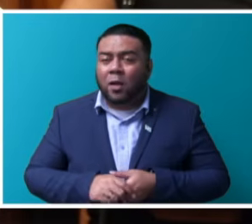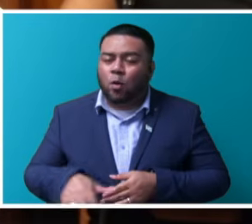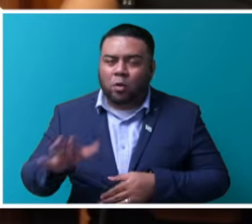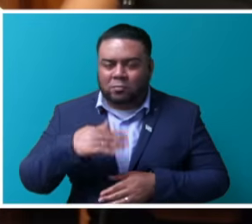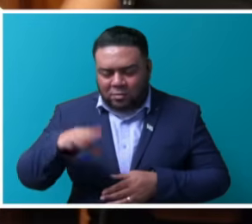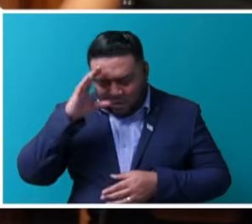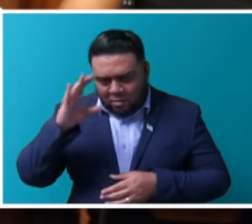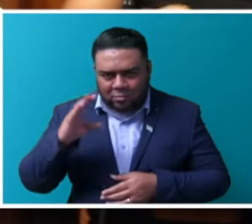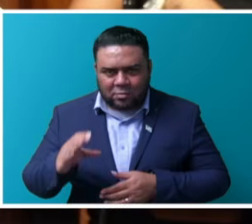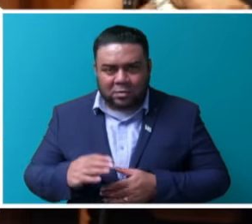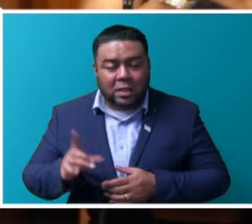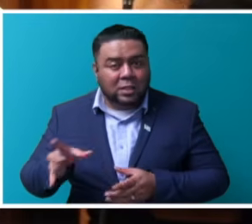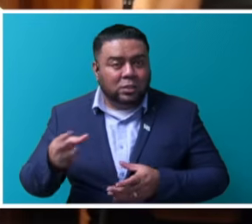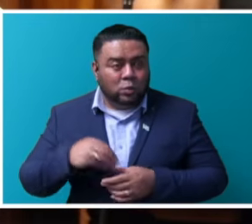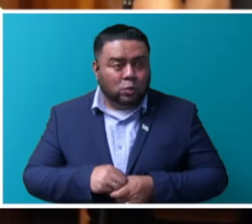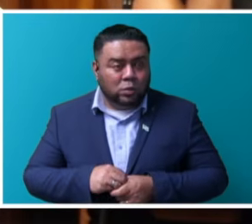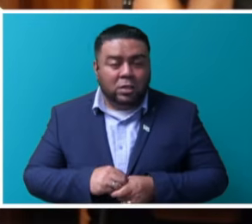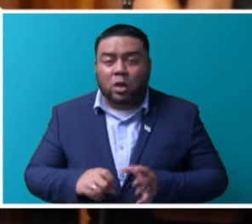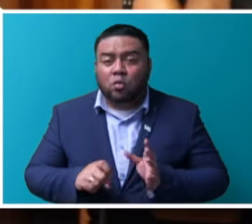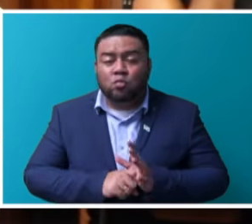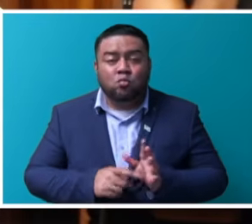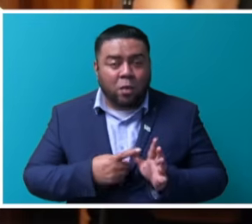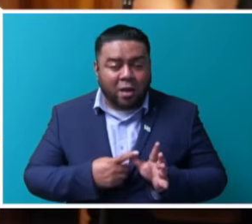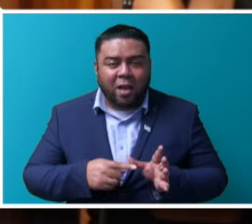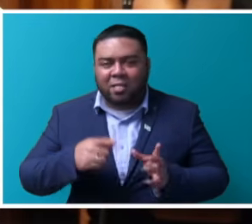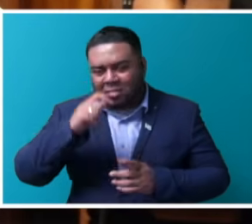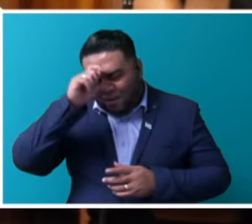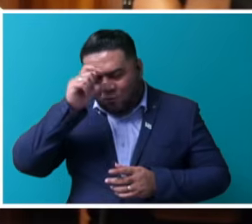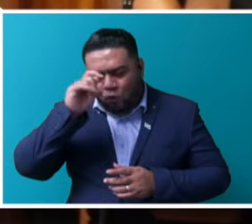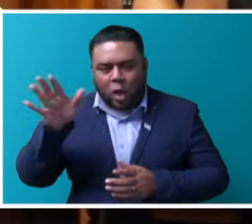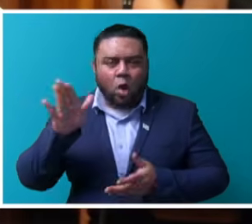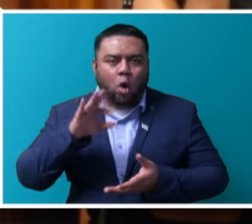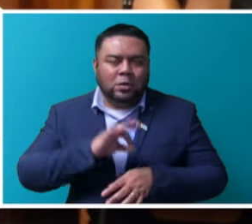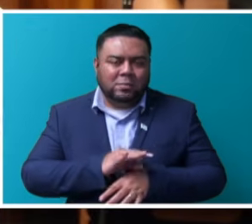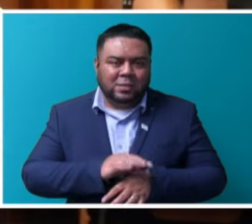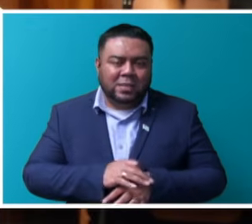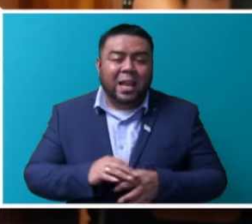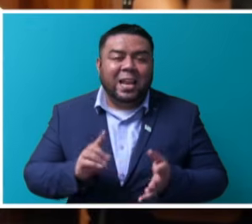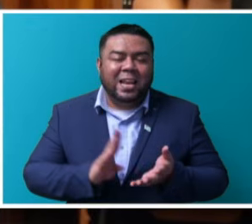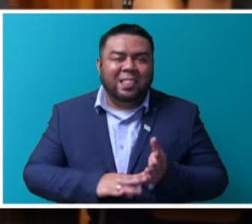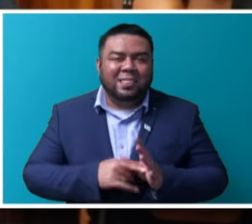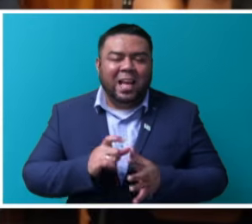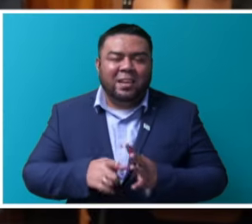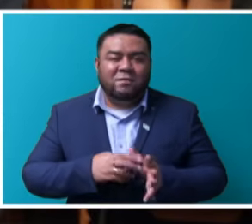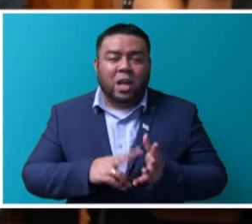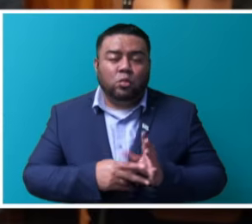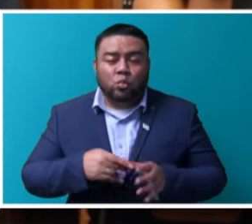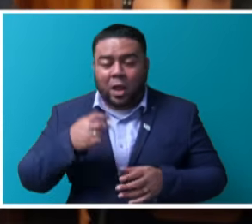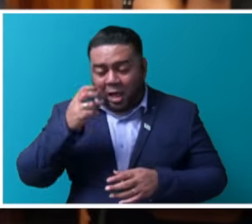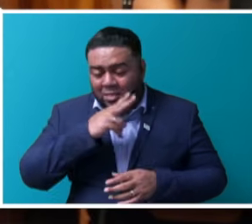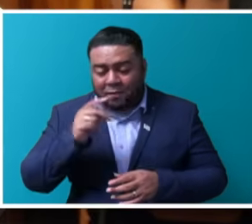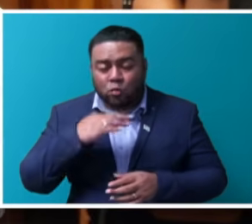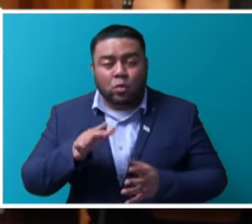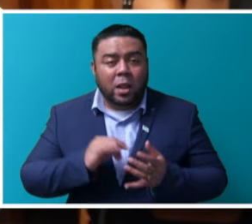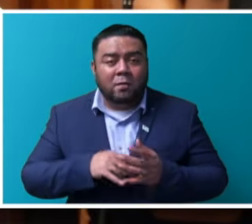country. These include the Rekireki and Tabua subdivisional hospitals, Nandribatu Health Center, Kandavu, Lavuka, Sabsabu,